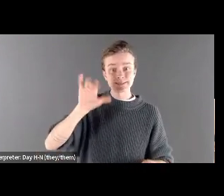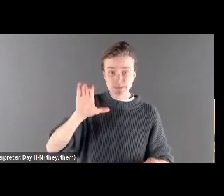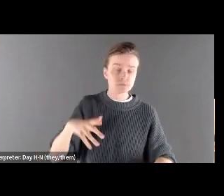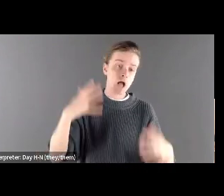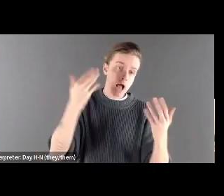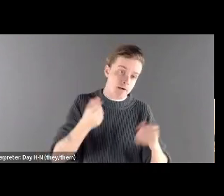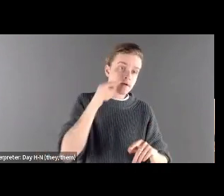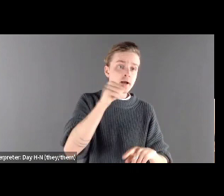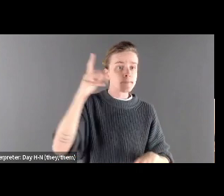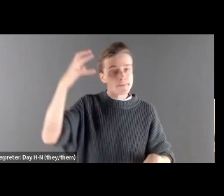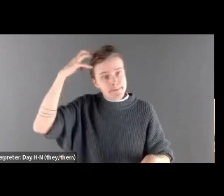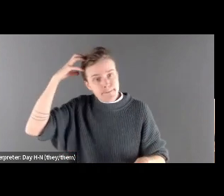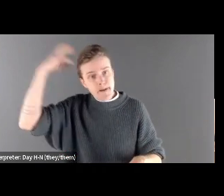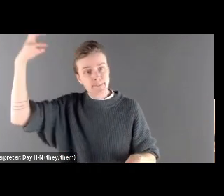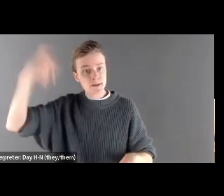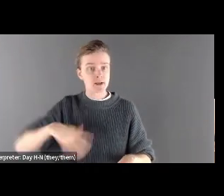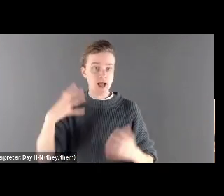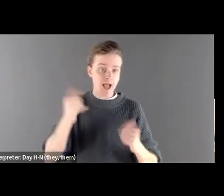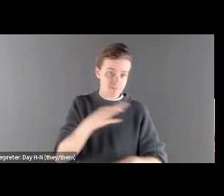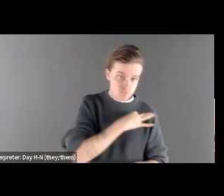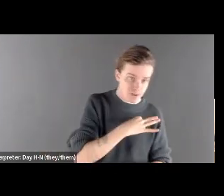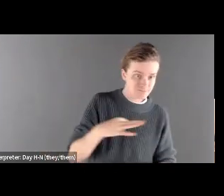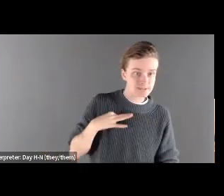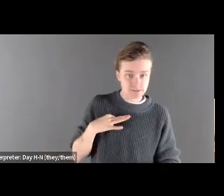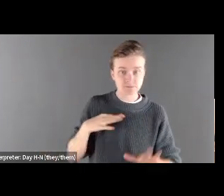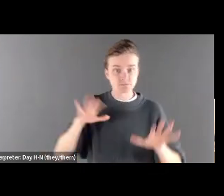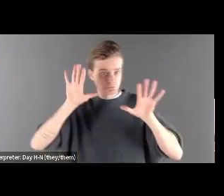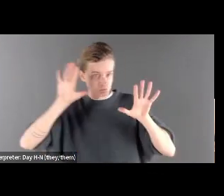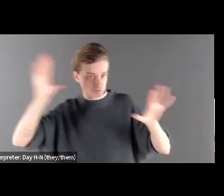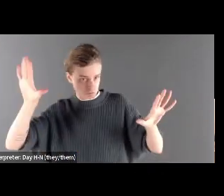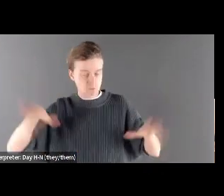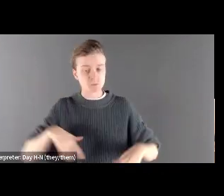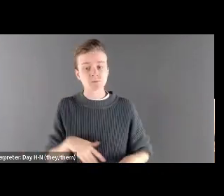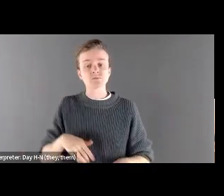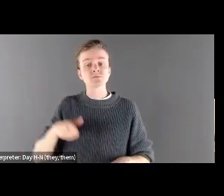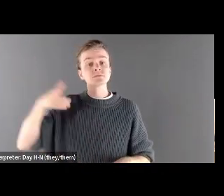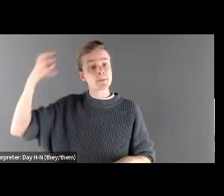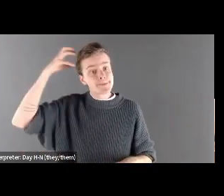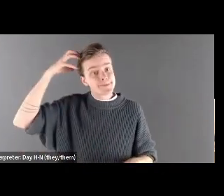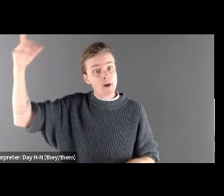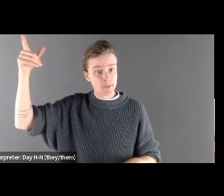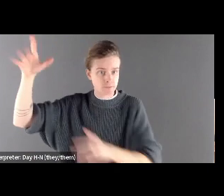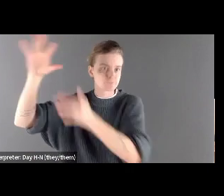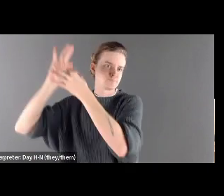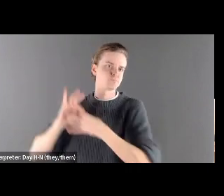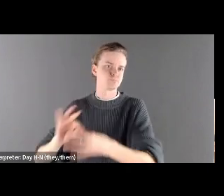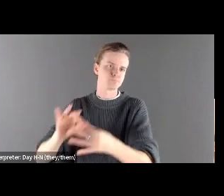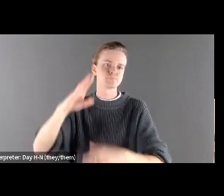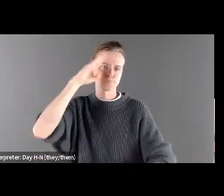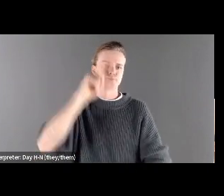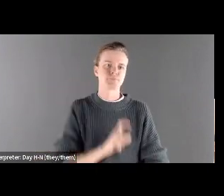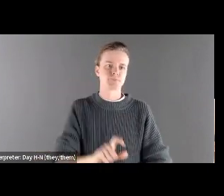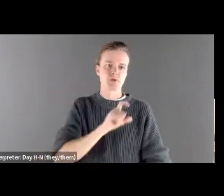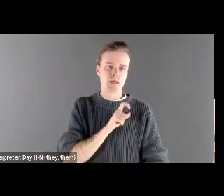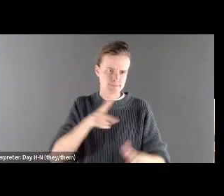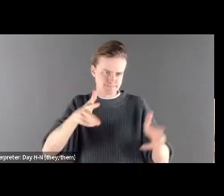and the ones that are public are the ones that plug into the facial recognition software that the NYPD runs. This scale of project and advocacy work would